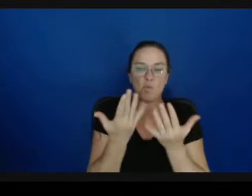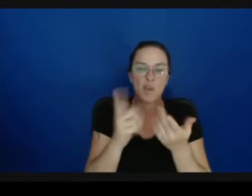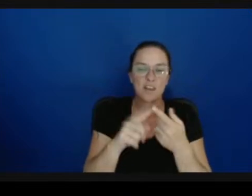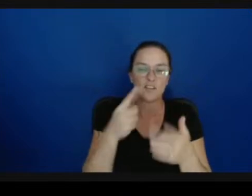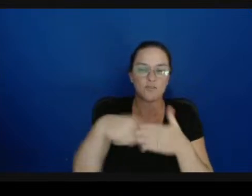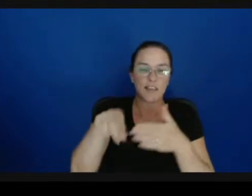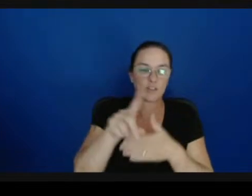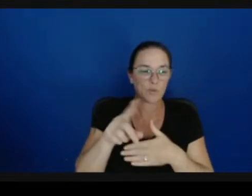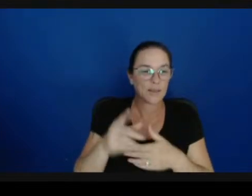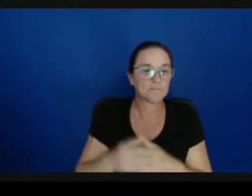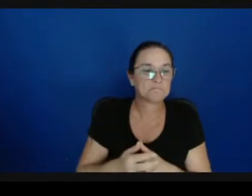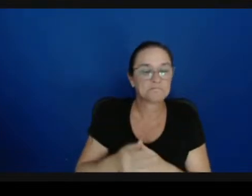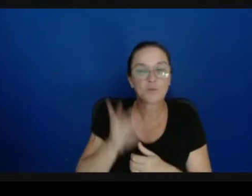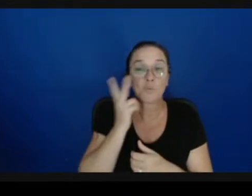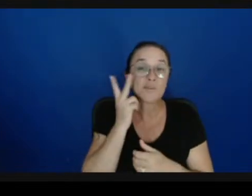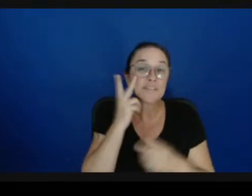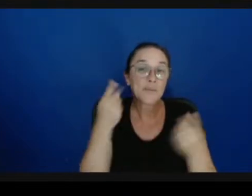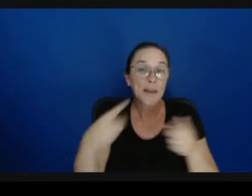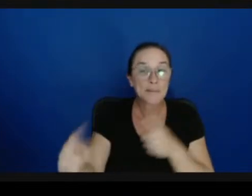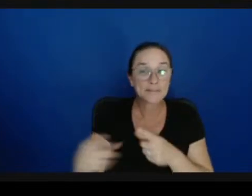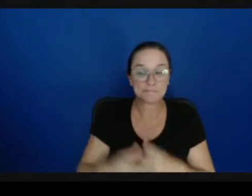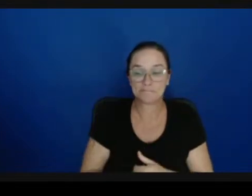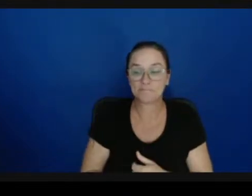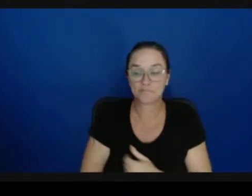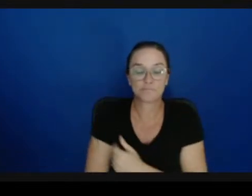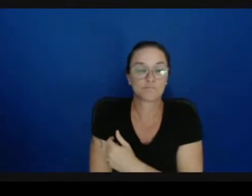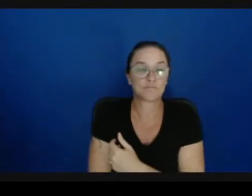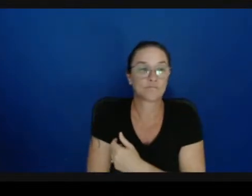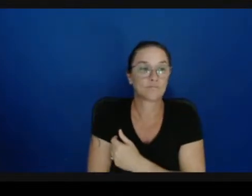and play it by ear on that. Go with the flow.